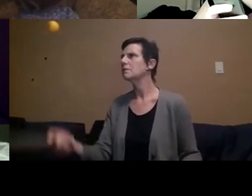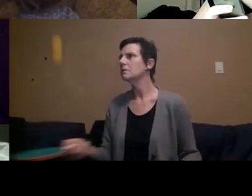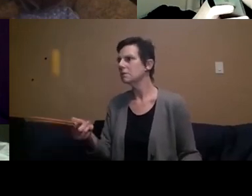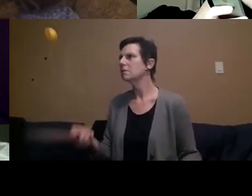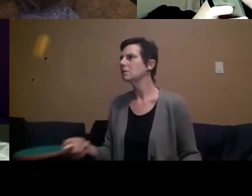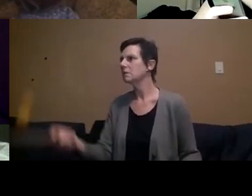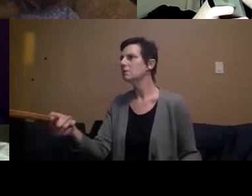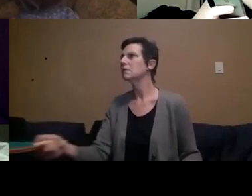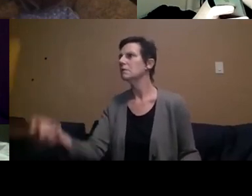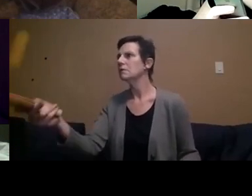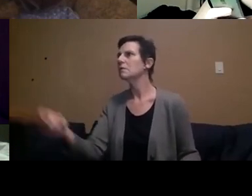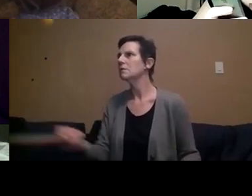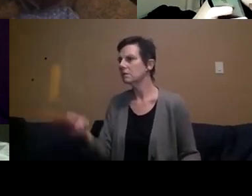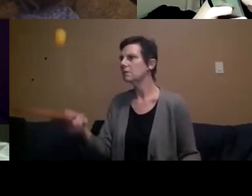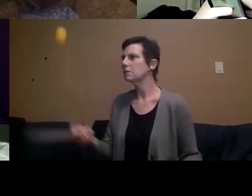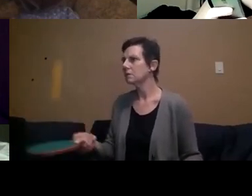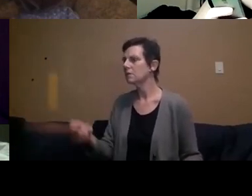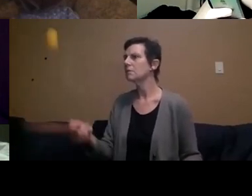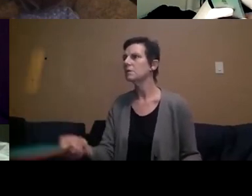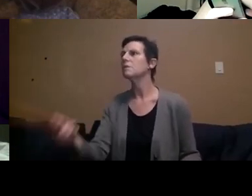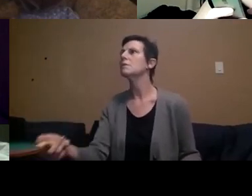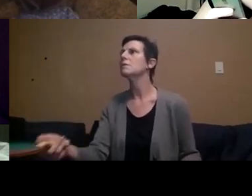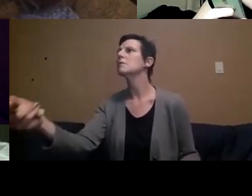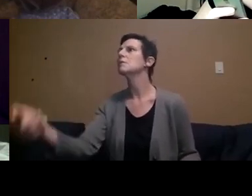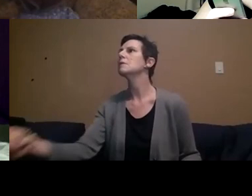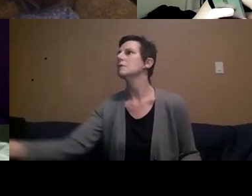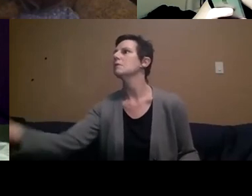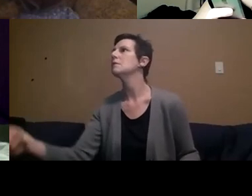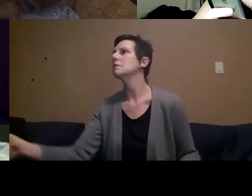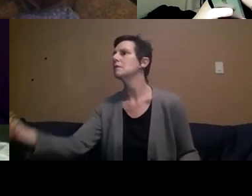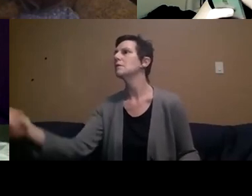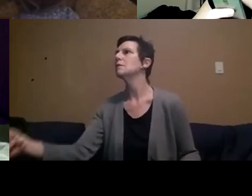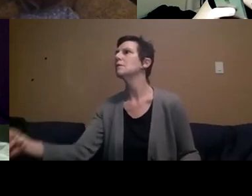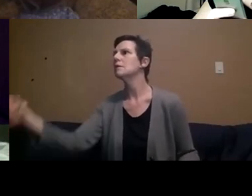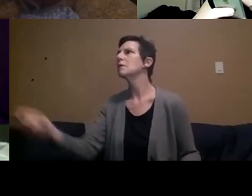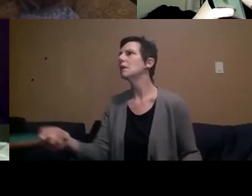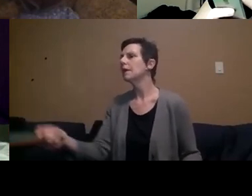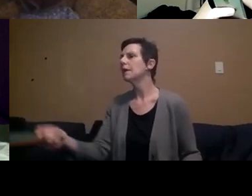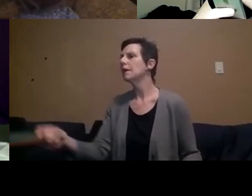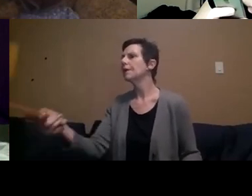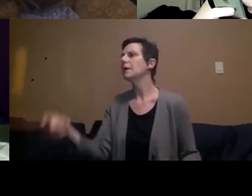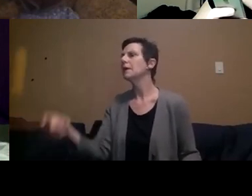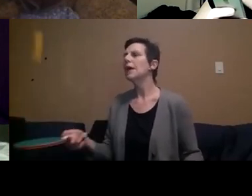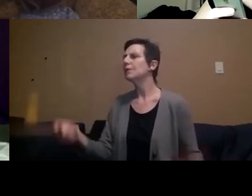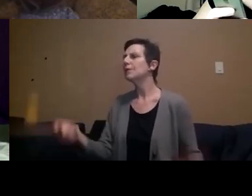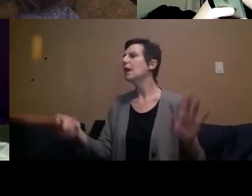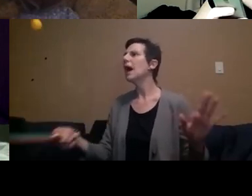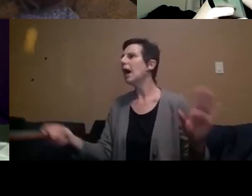restraint. That sounds entirely doable. Jean, mute yourself,